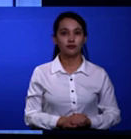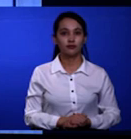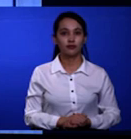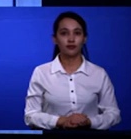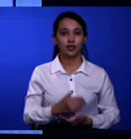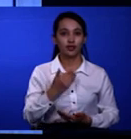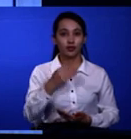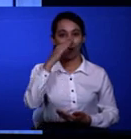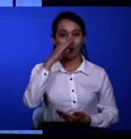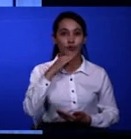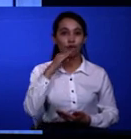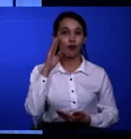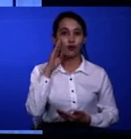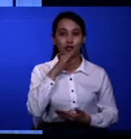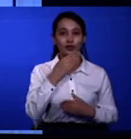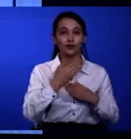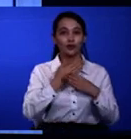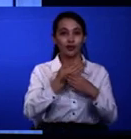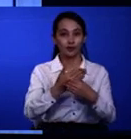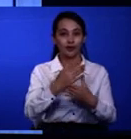Sizga ota-onangiz yordam beryaptimi?